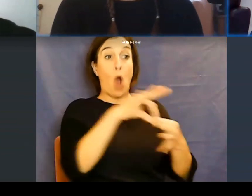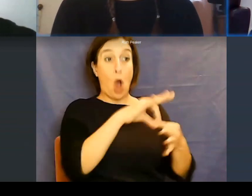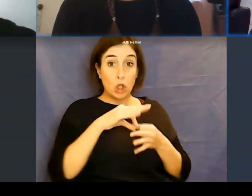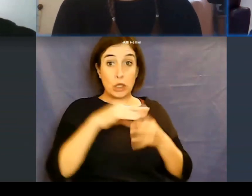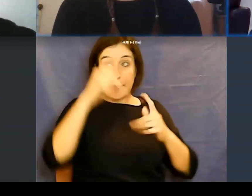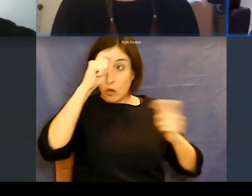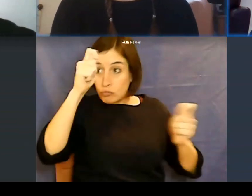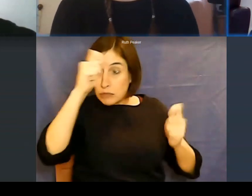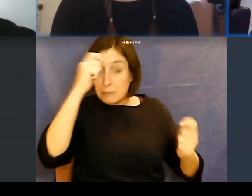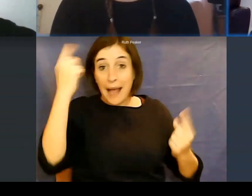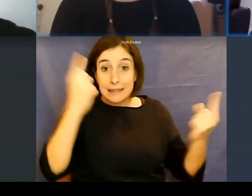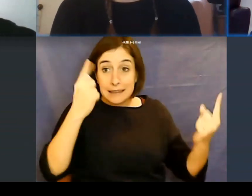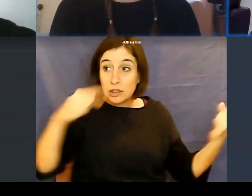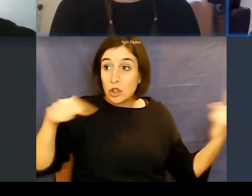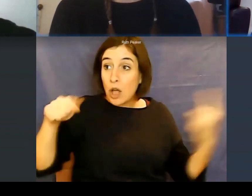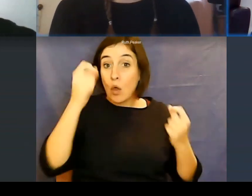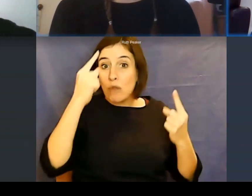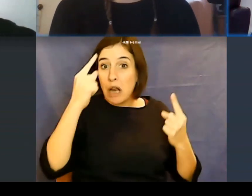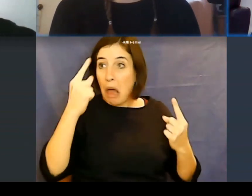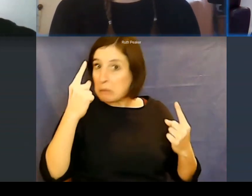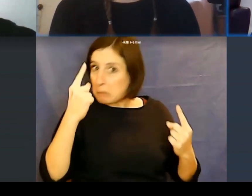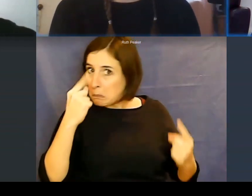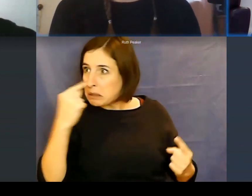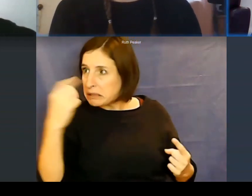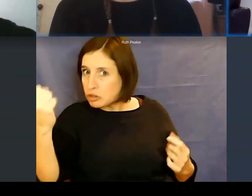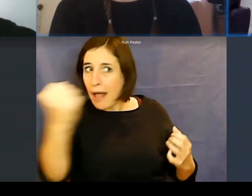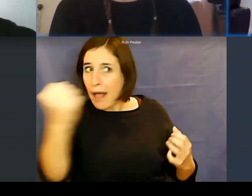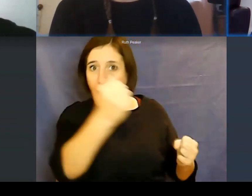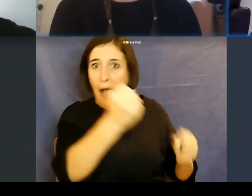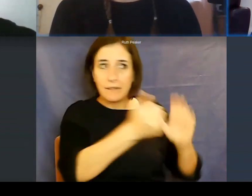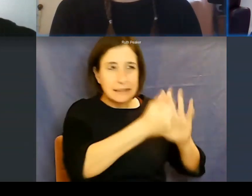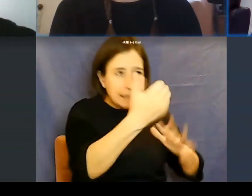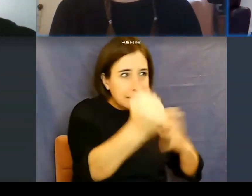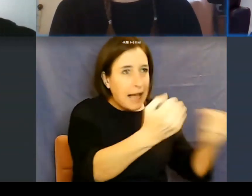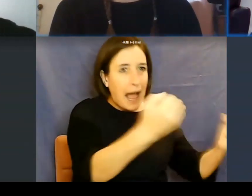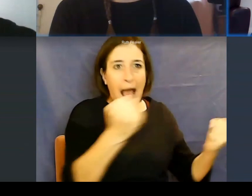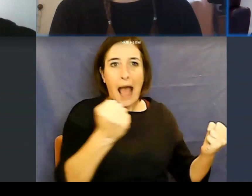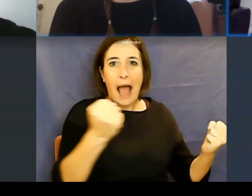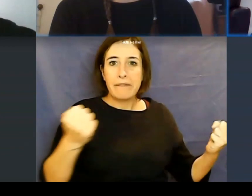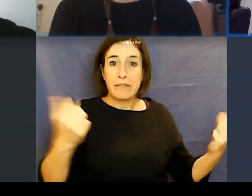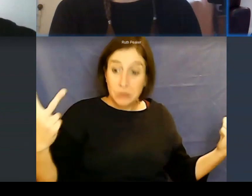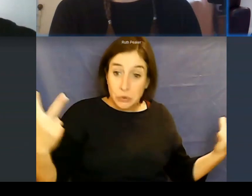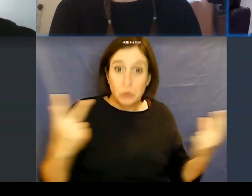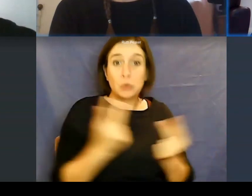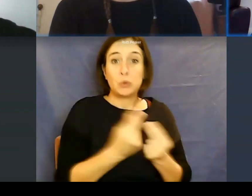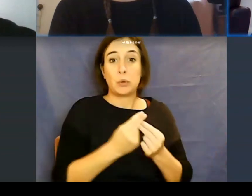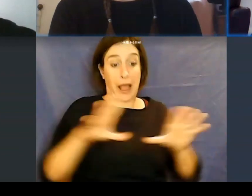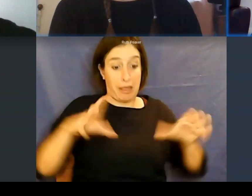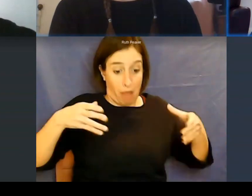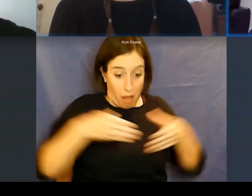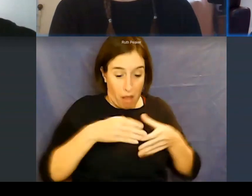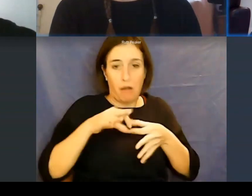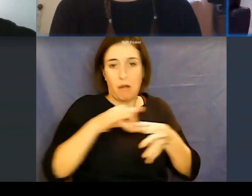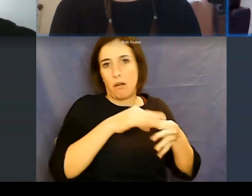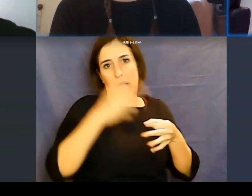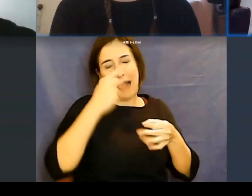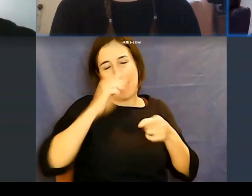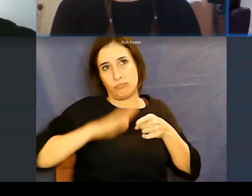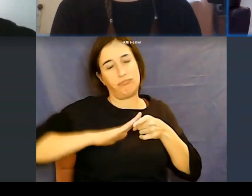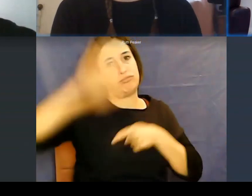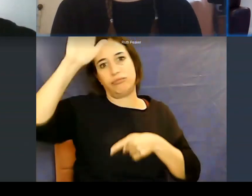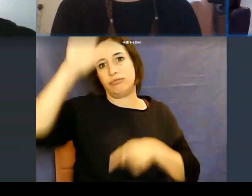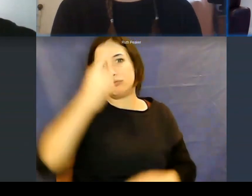can bring in, the skills, you know, that we can bring in together collectively, we can do amazing things. And I think that's the key thing to look at it. Just change that